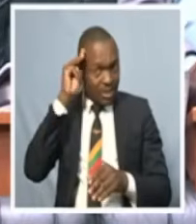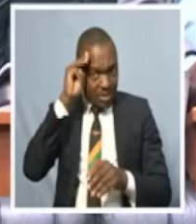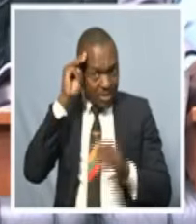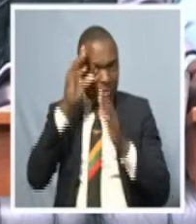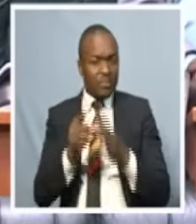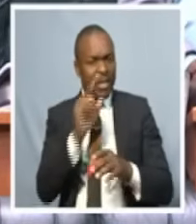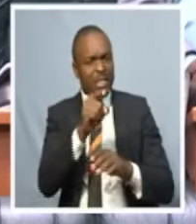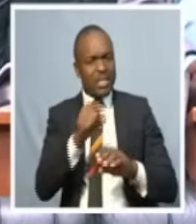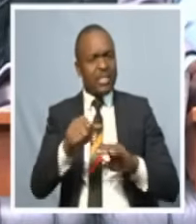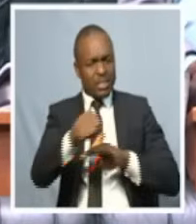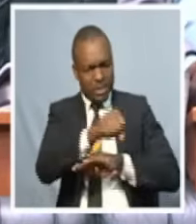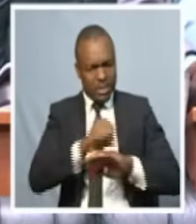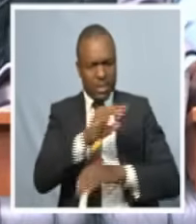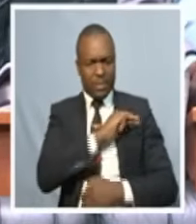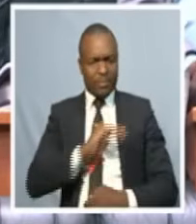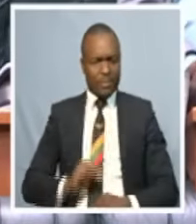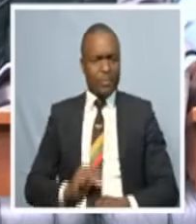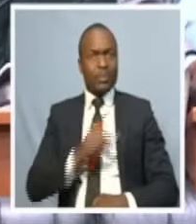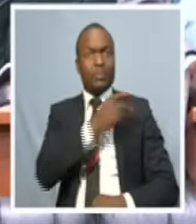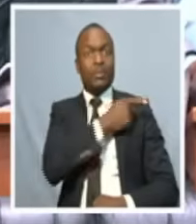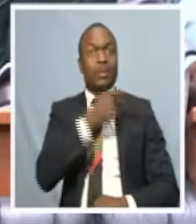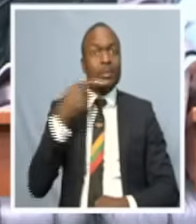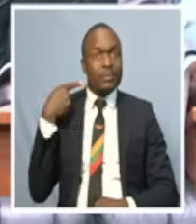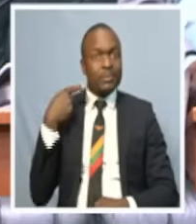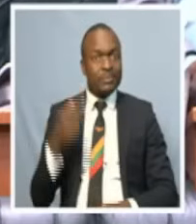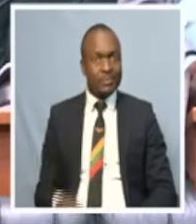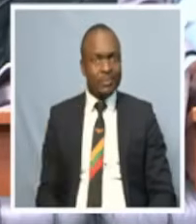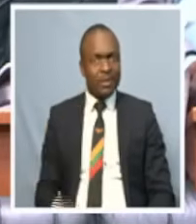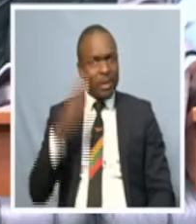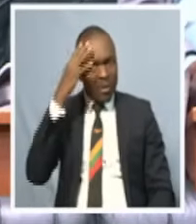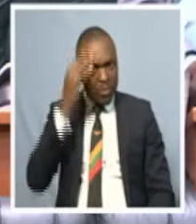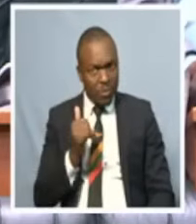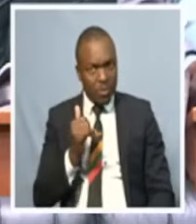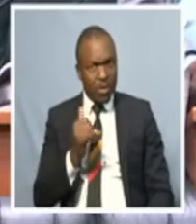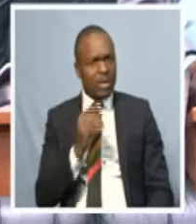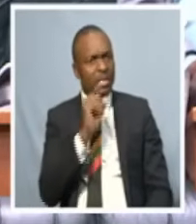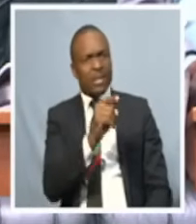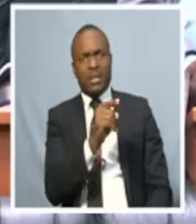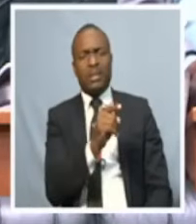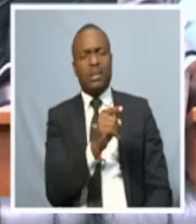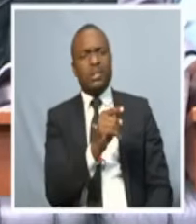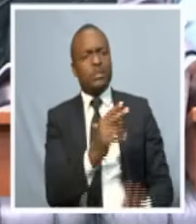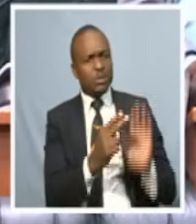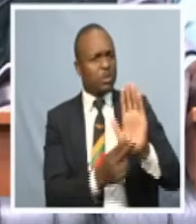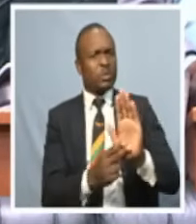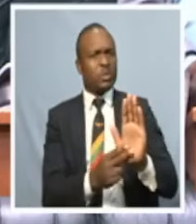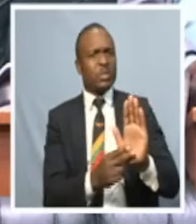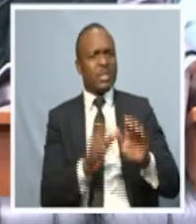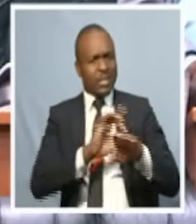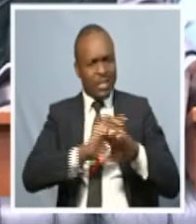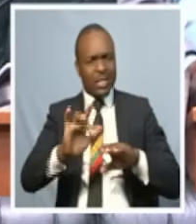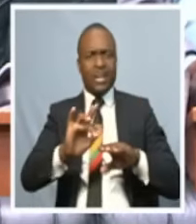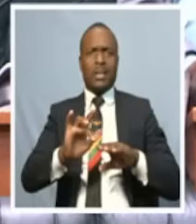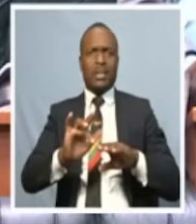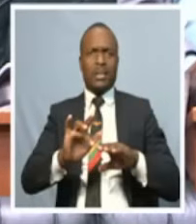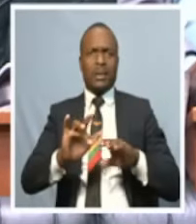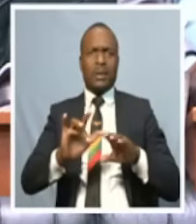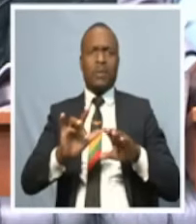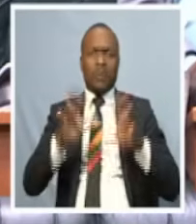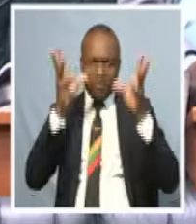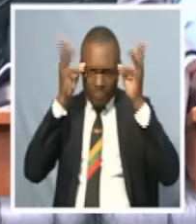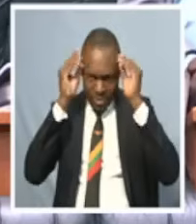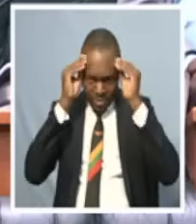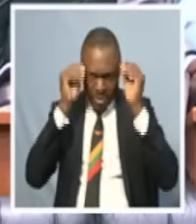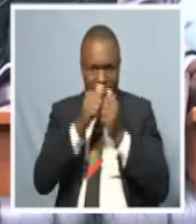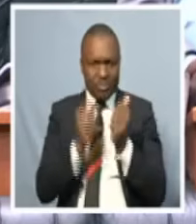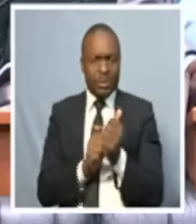is a senior member of this House. Why should he expose his ignorance pertaining to the law